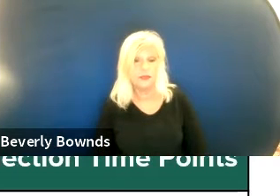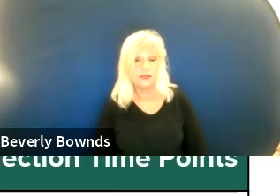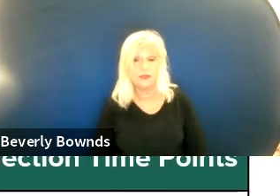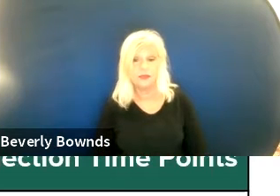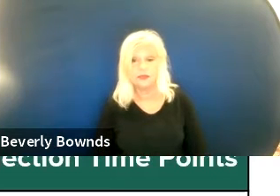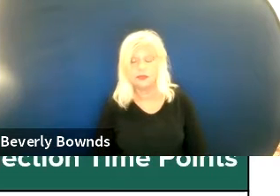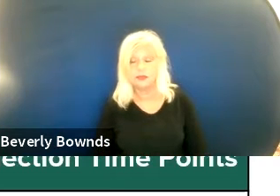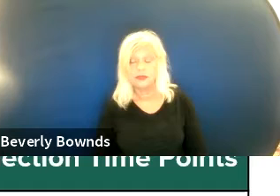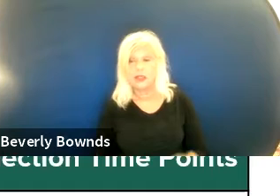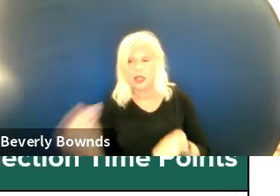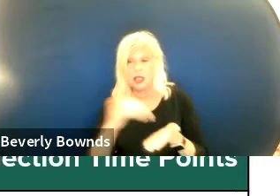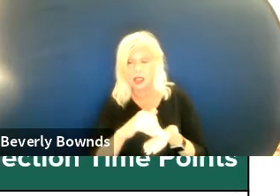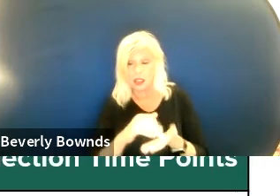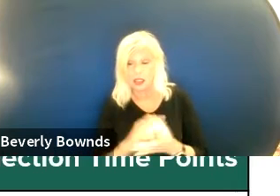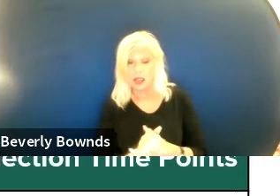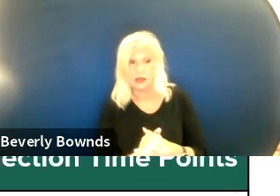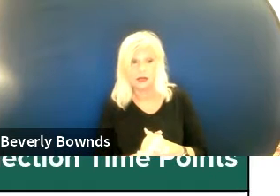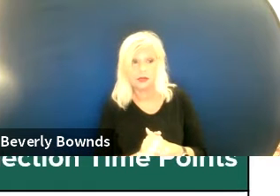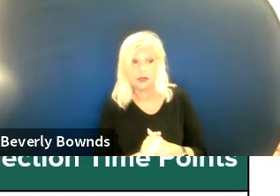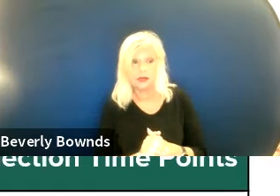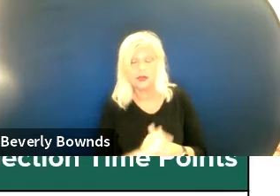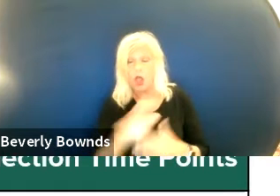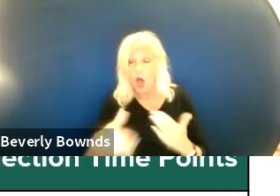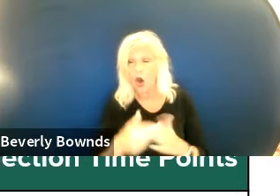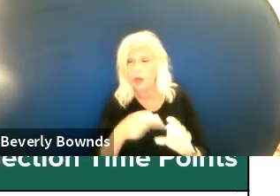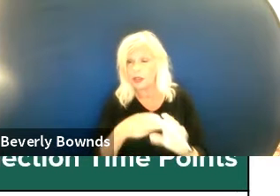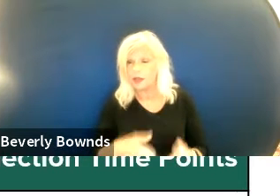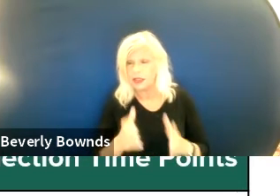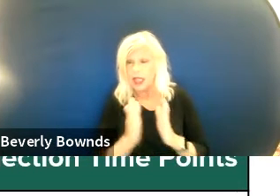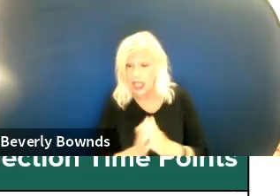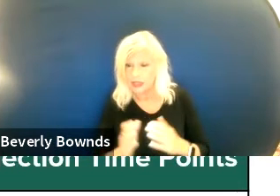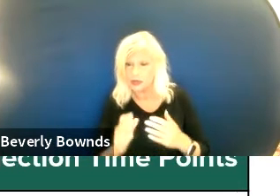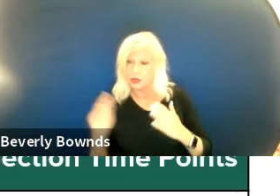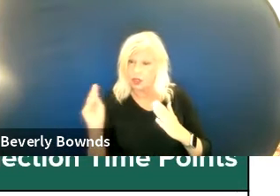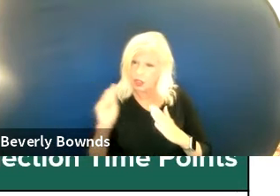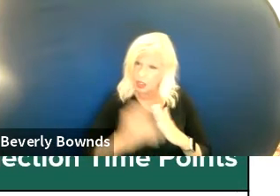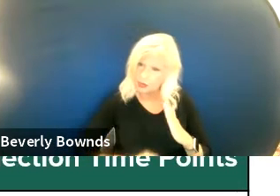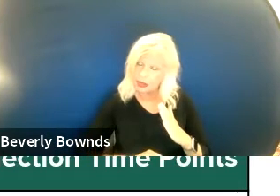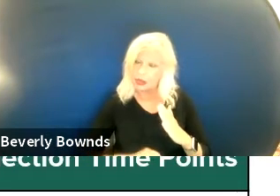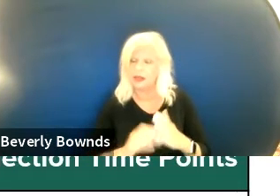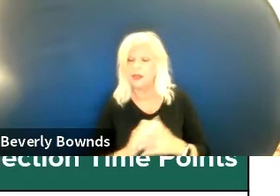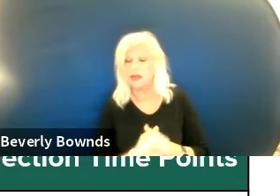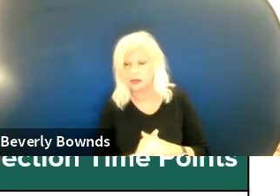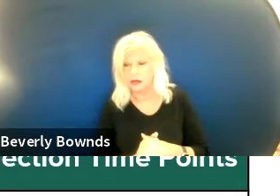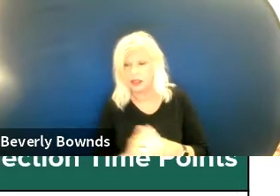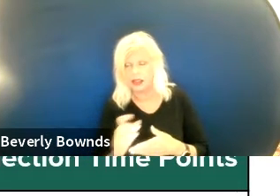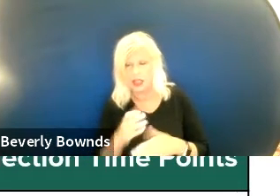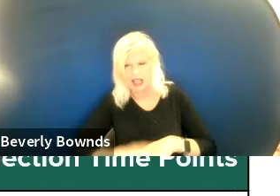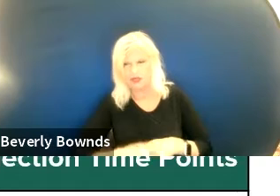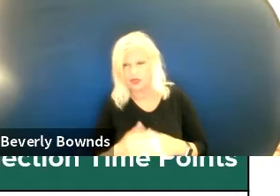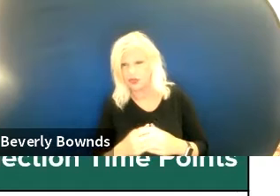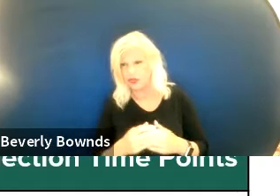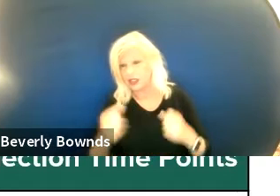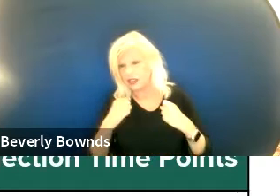Okay, so again, all participants are asked to complete assessment at baseline post-intervention at week 12 and